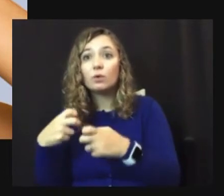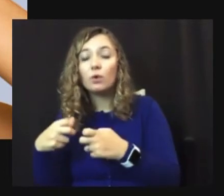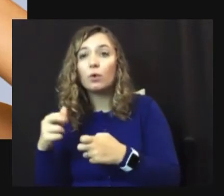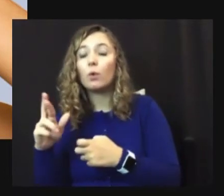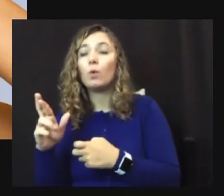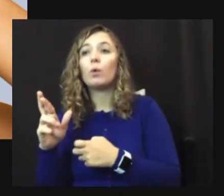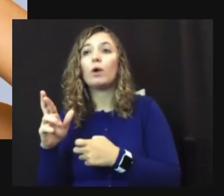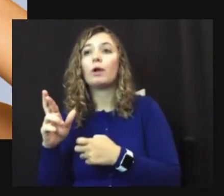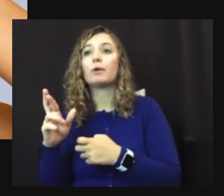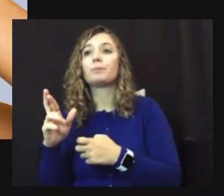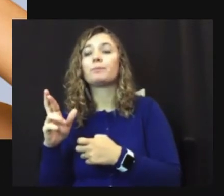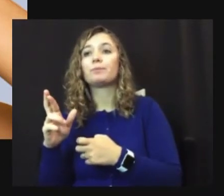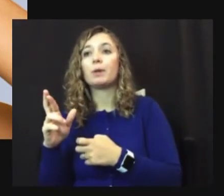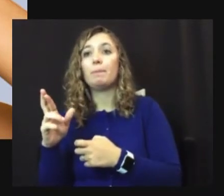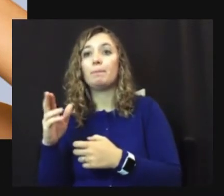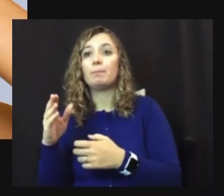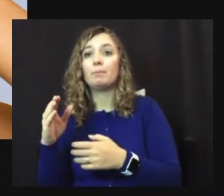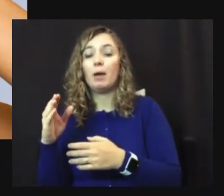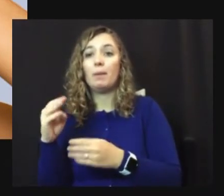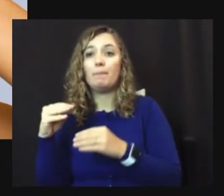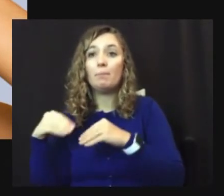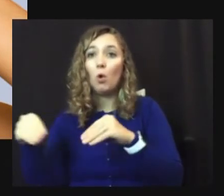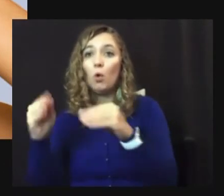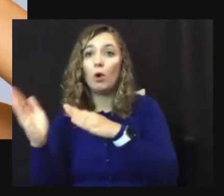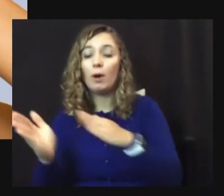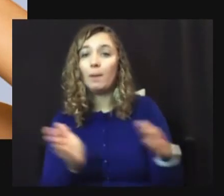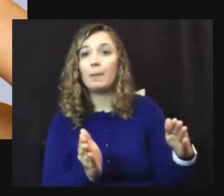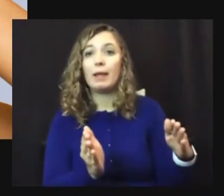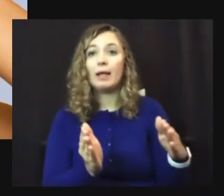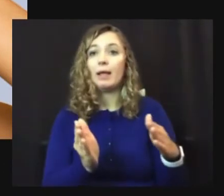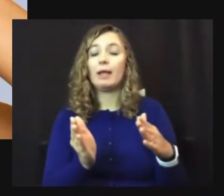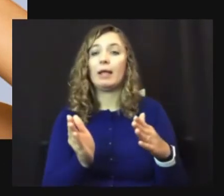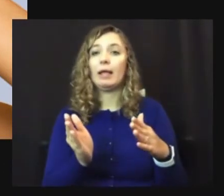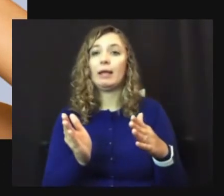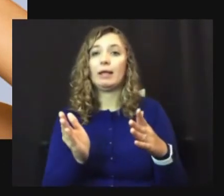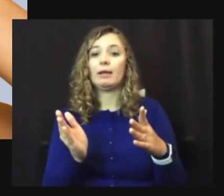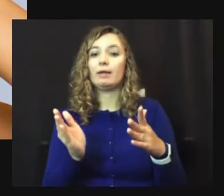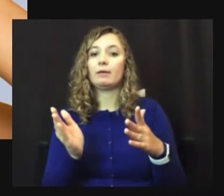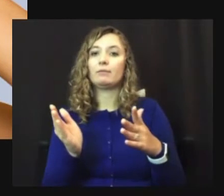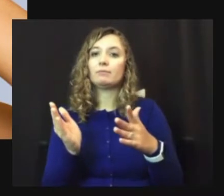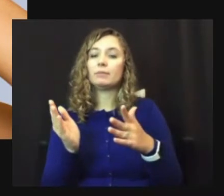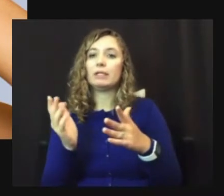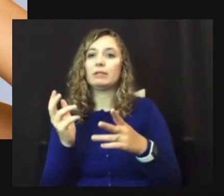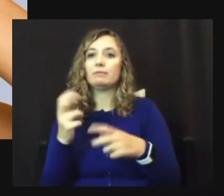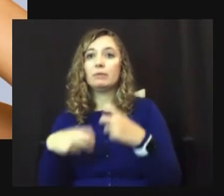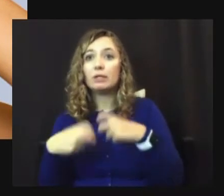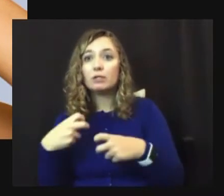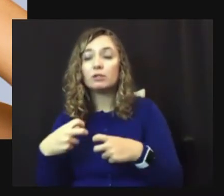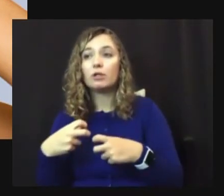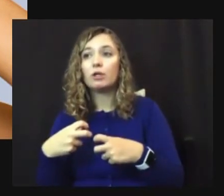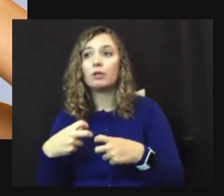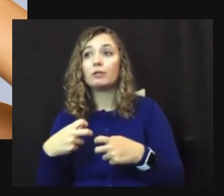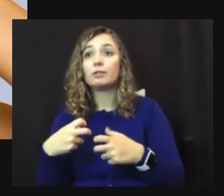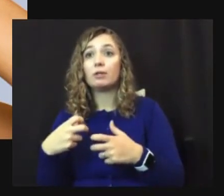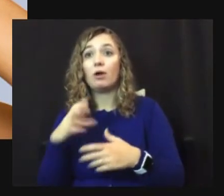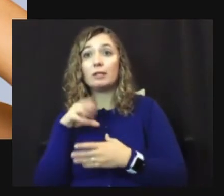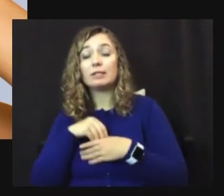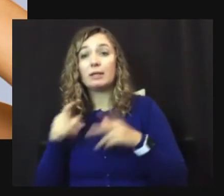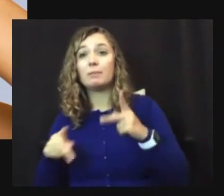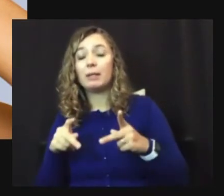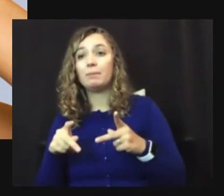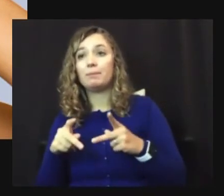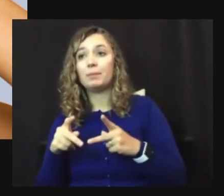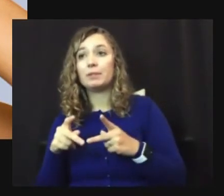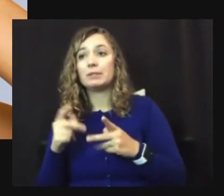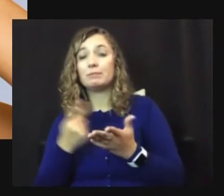very prone to pedal misapplication, right? Hitting the gas when they want to hit the brake, or vice